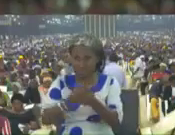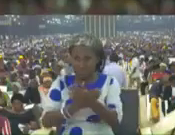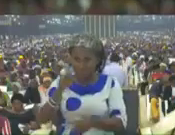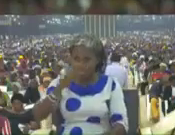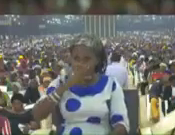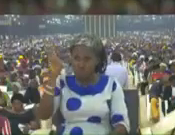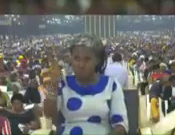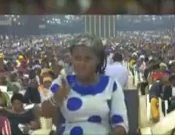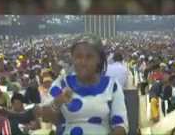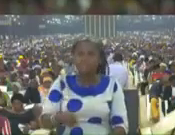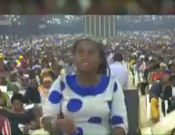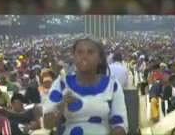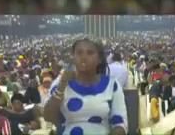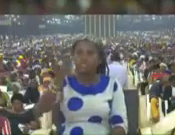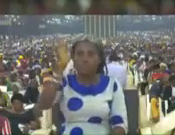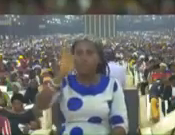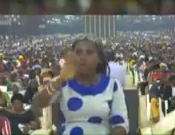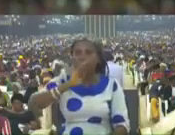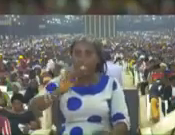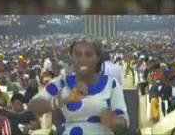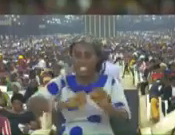He said, you'll be scattered